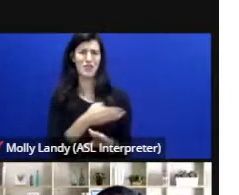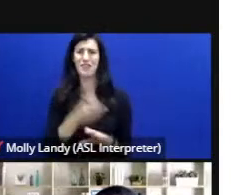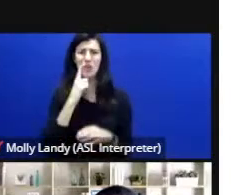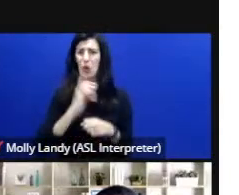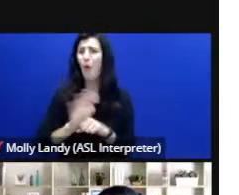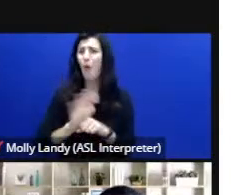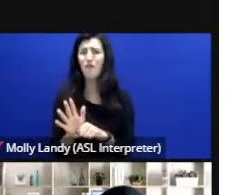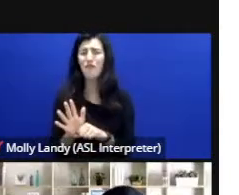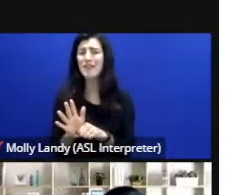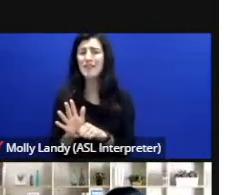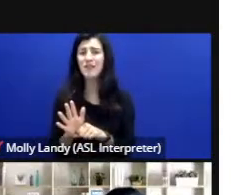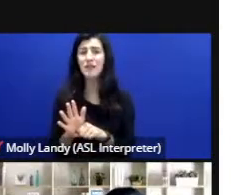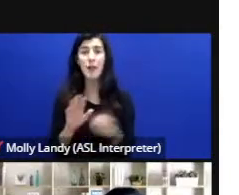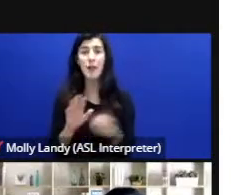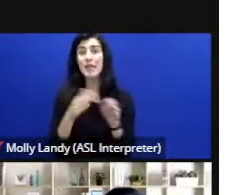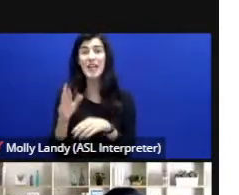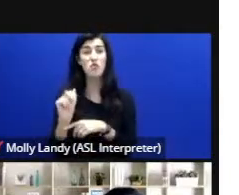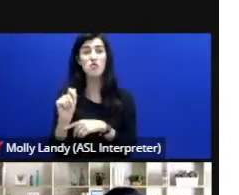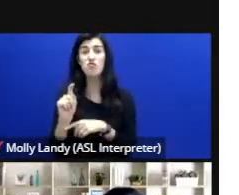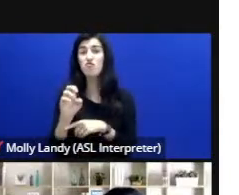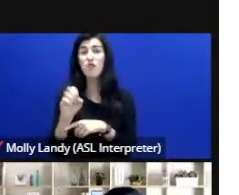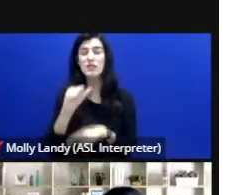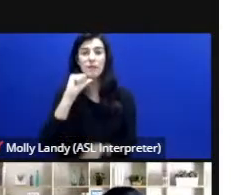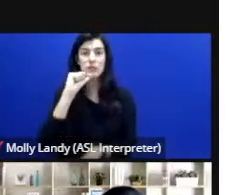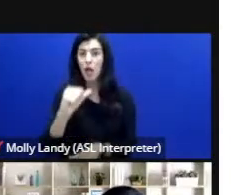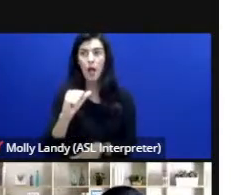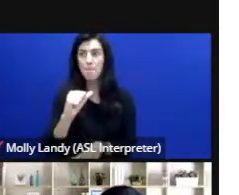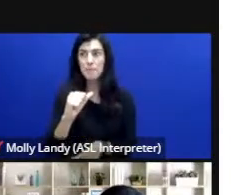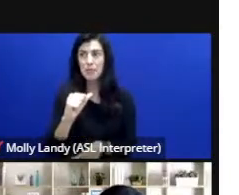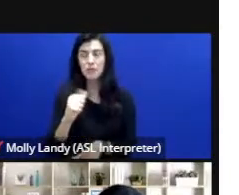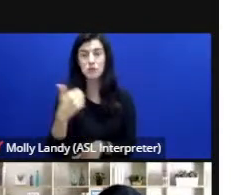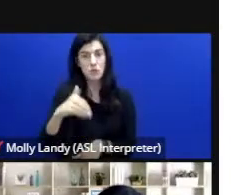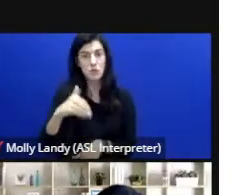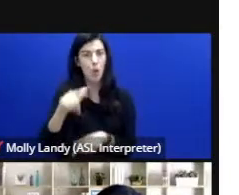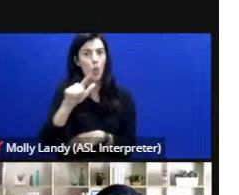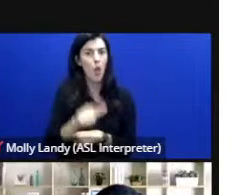rates haven't been this low since the beginning of the pandemic.